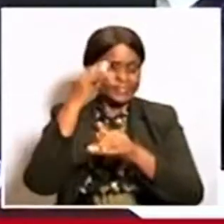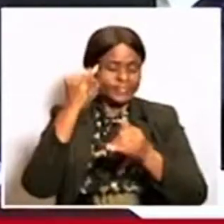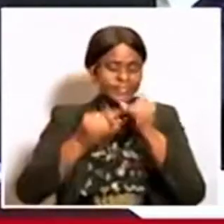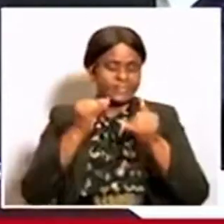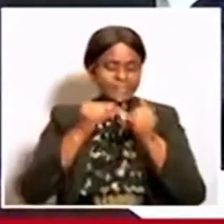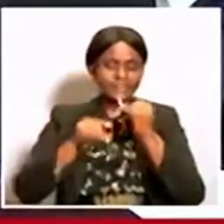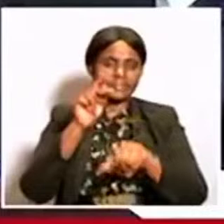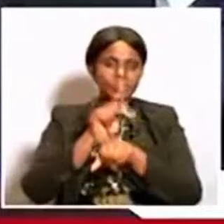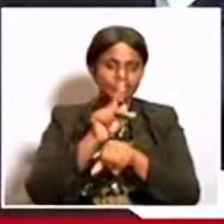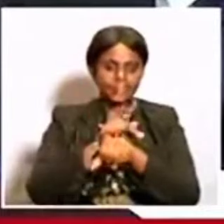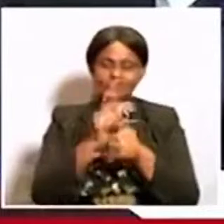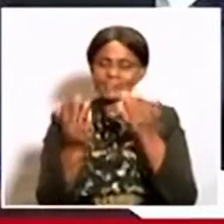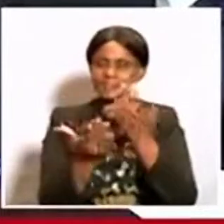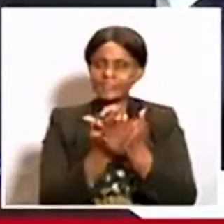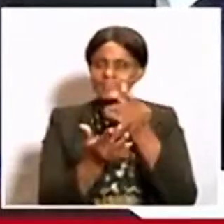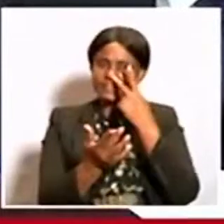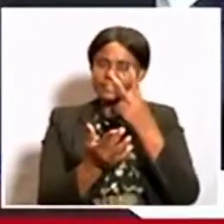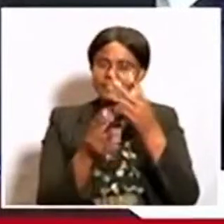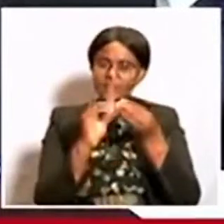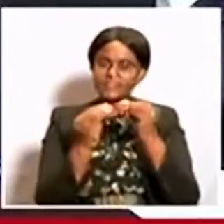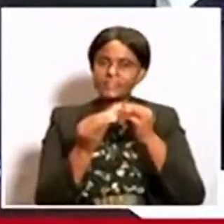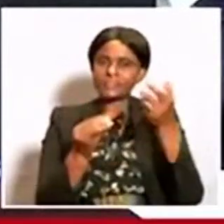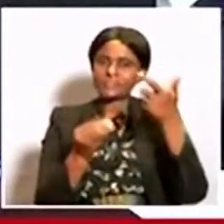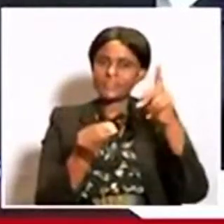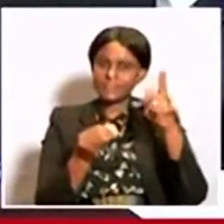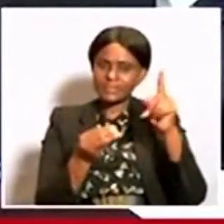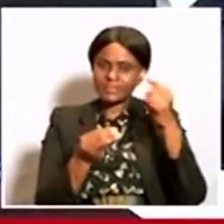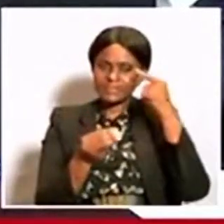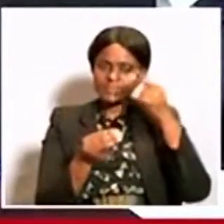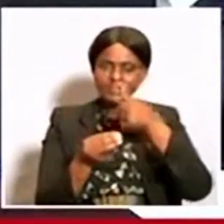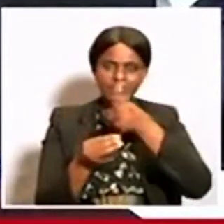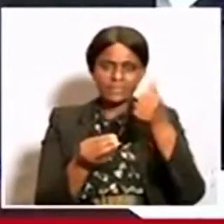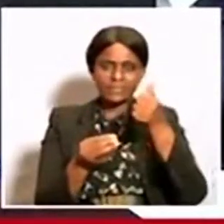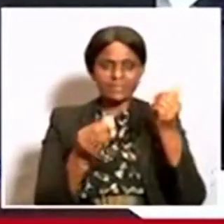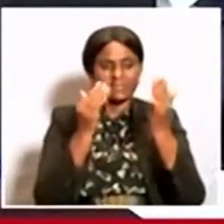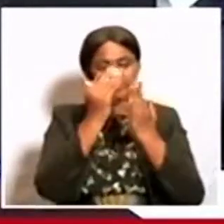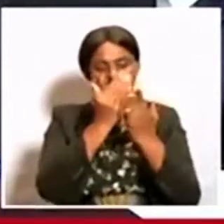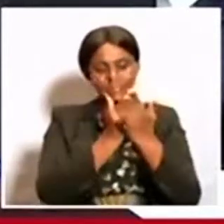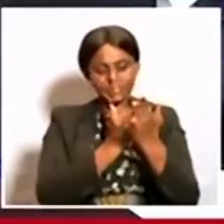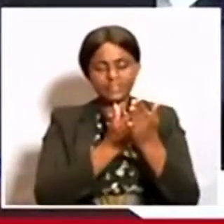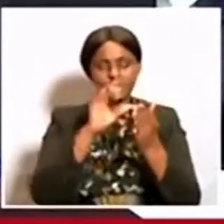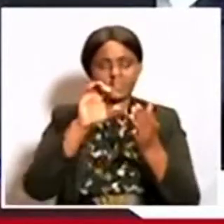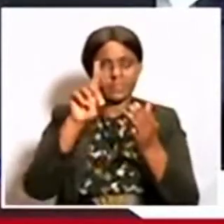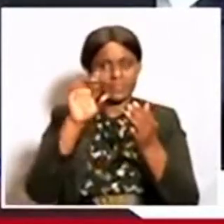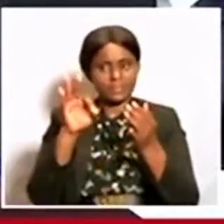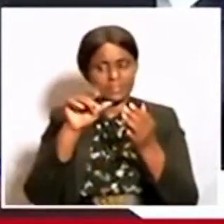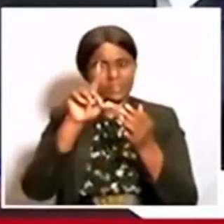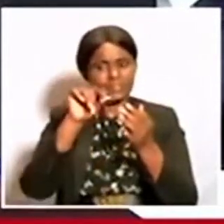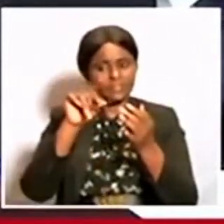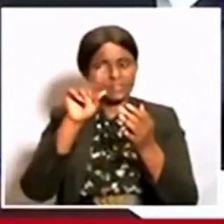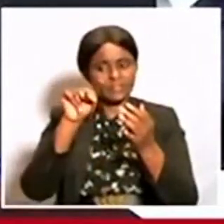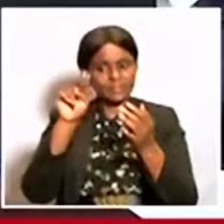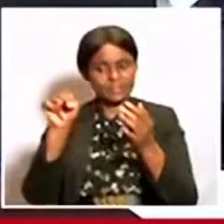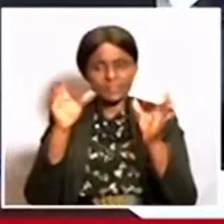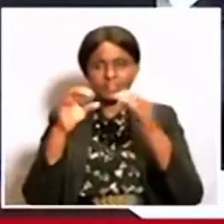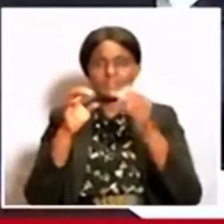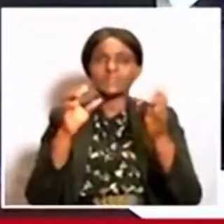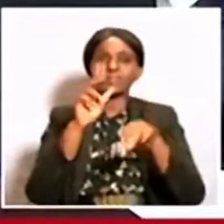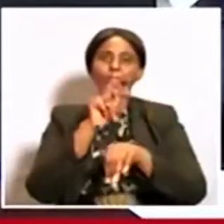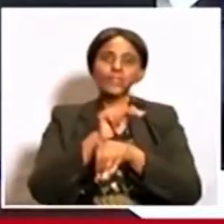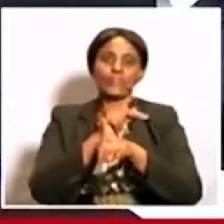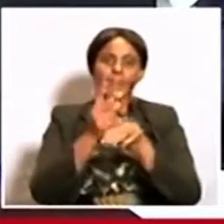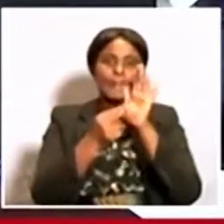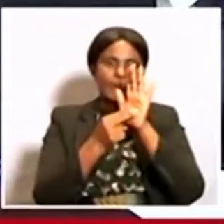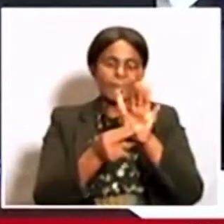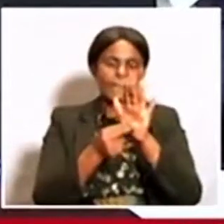projects. See Appendix 21. For the list of CDF 2022 community projects